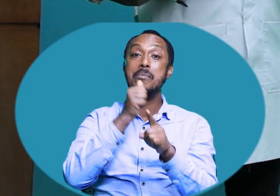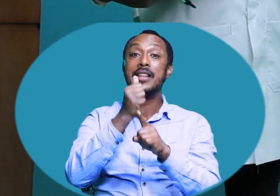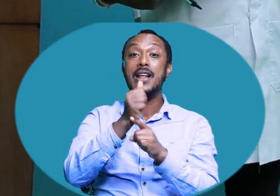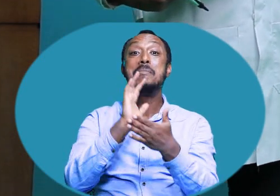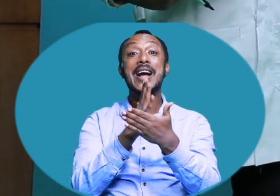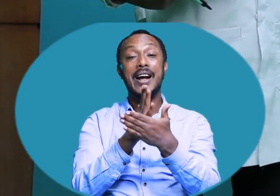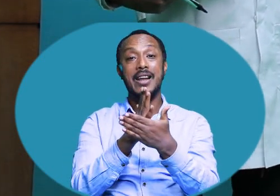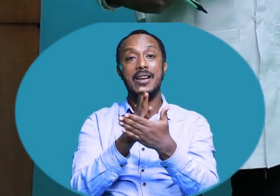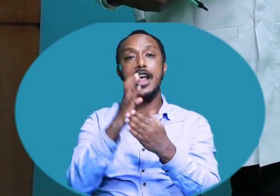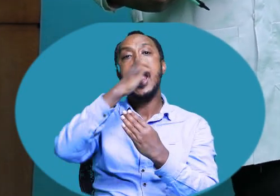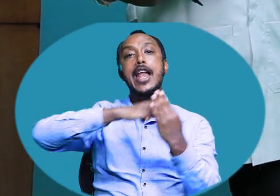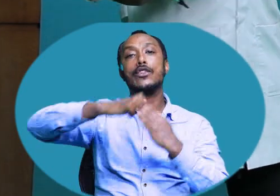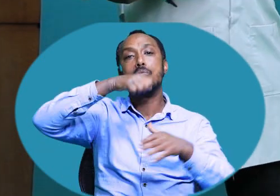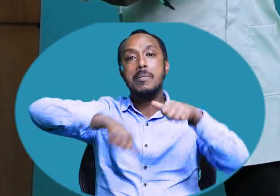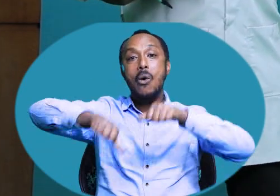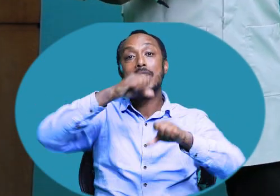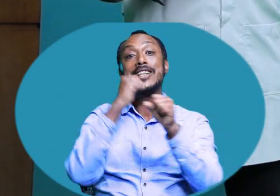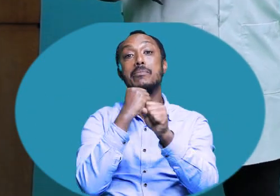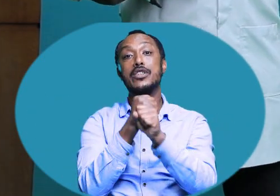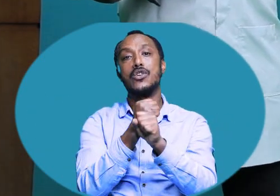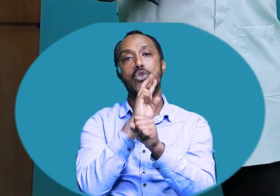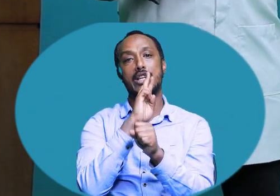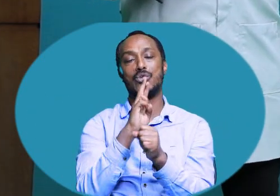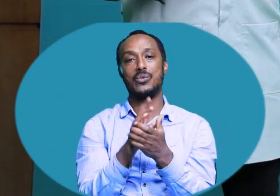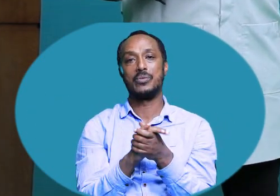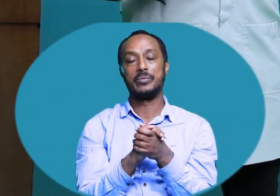compounds, because all these compounds are formed by sharing of